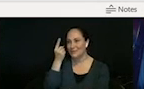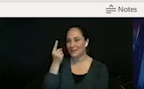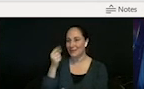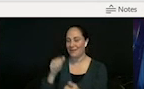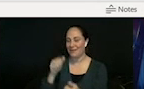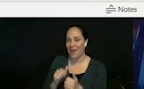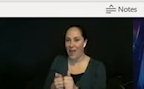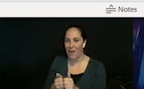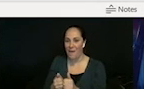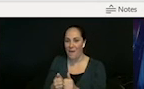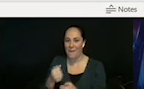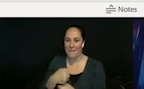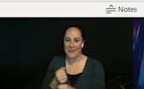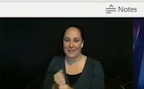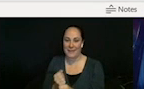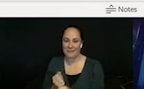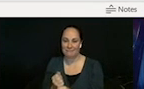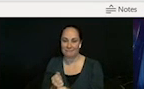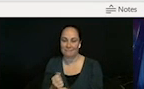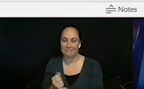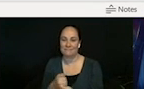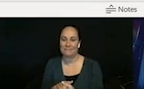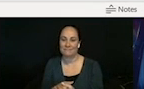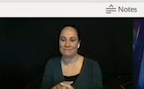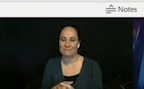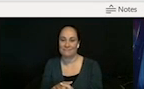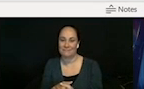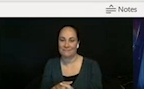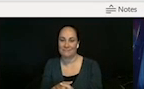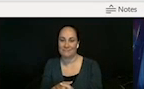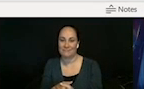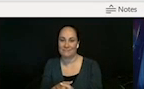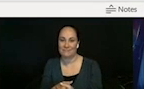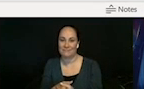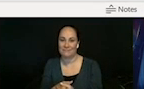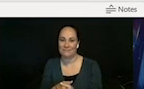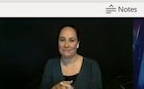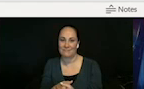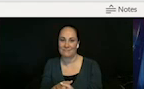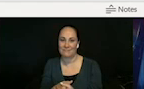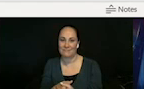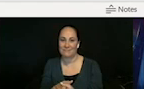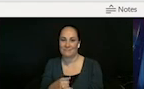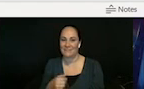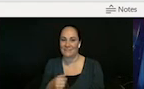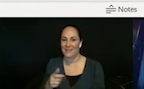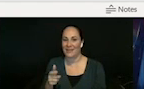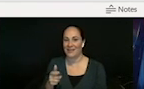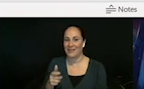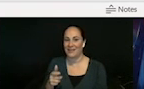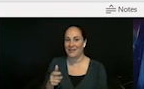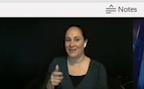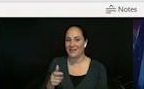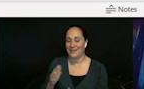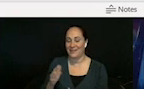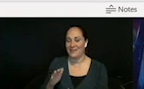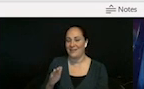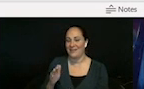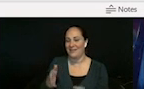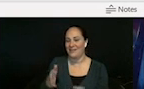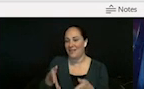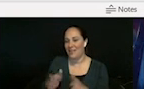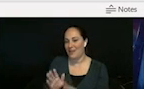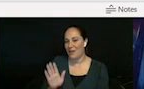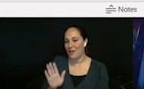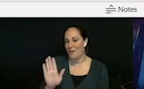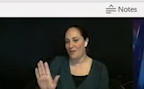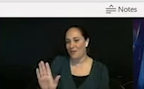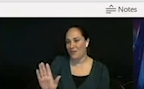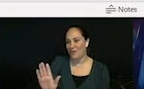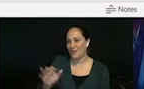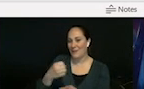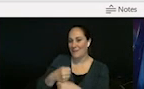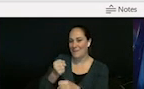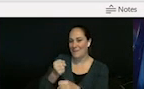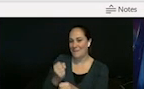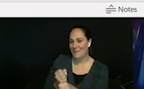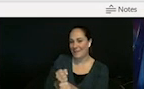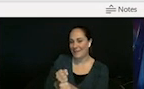to Danelle and let her craft the equipment Absolutely. all day long. I'd be all over that.